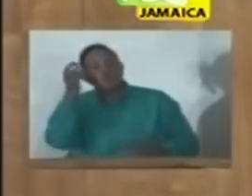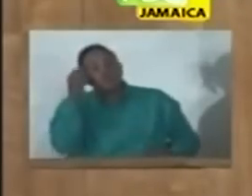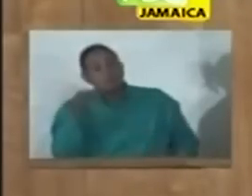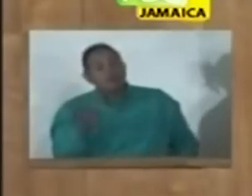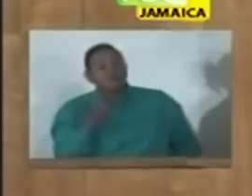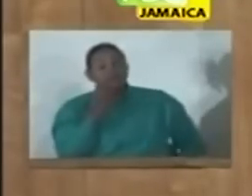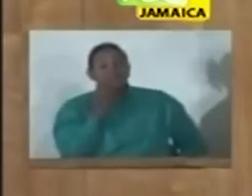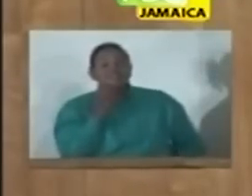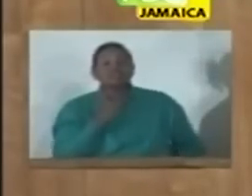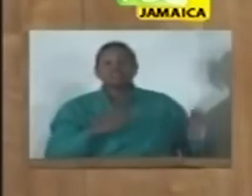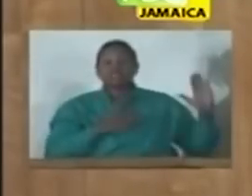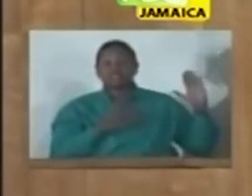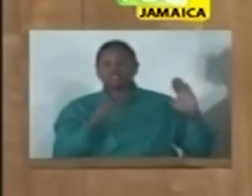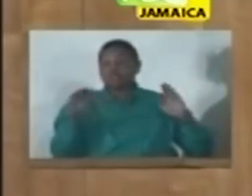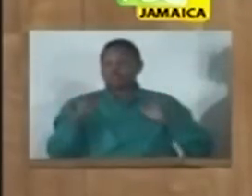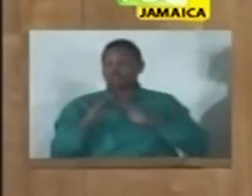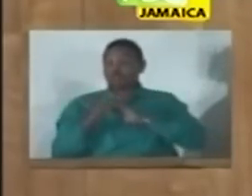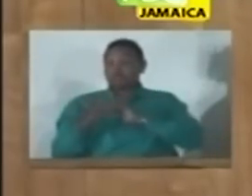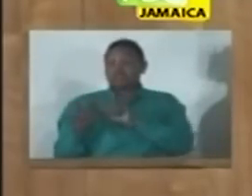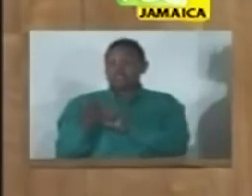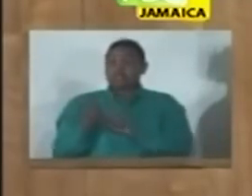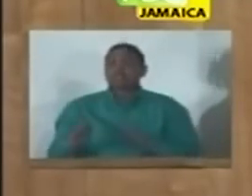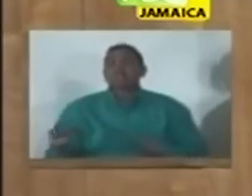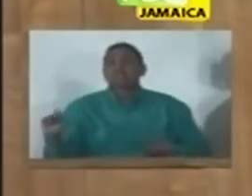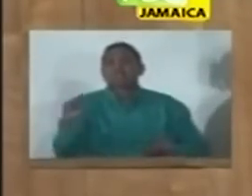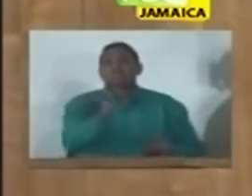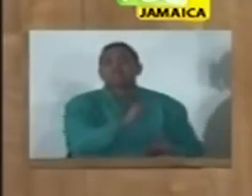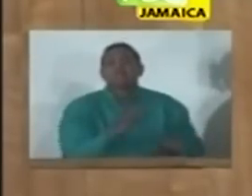of Jamaica have been